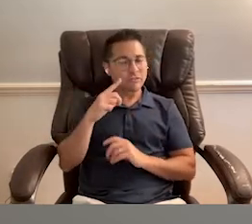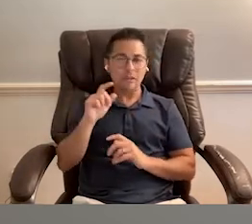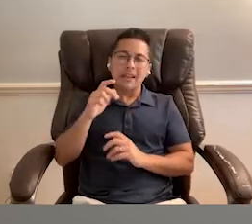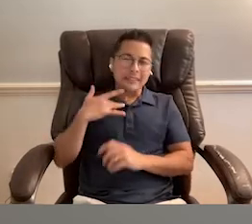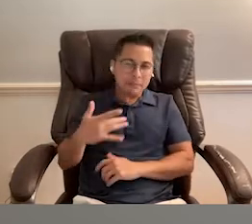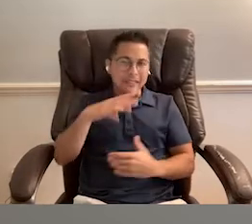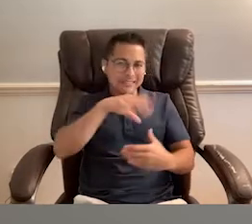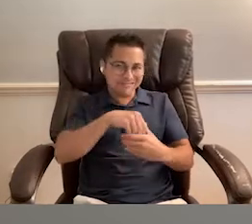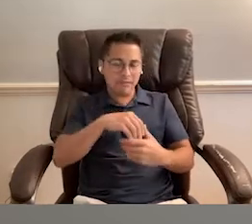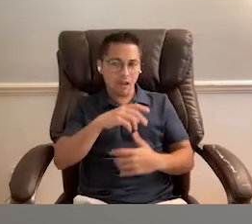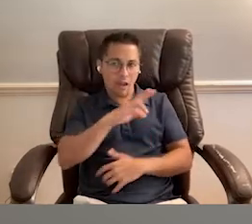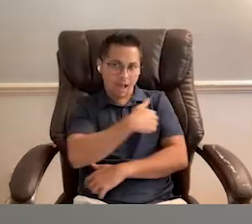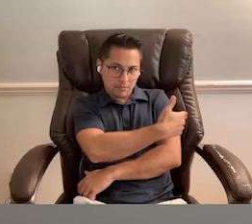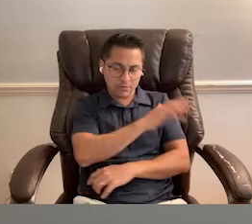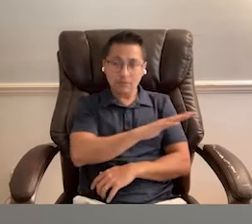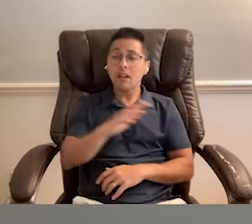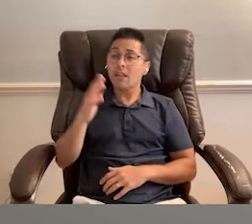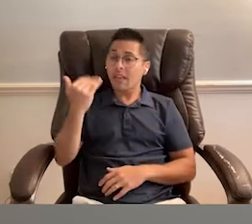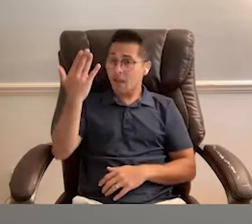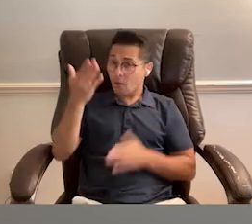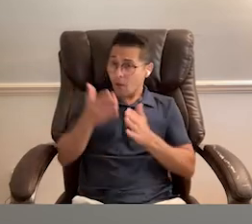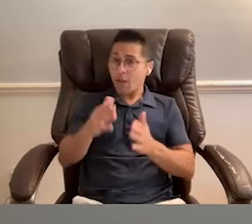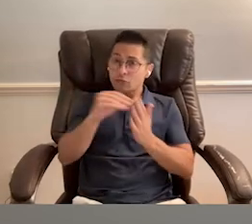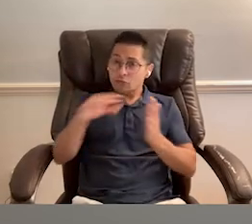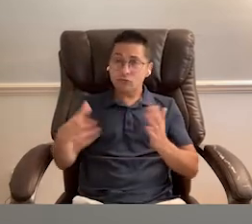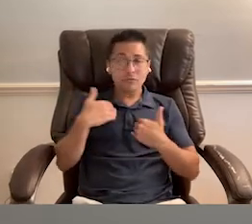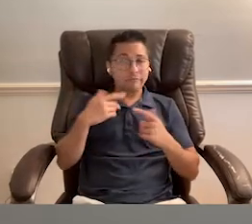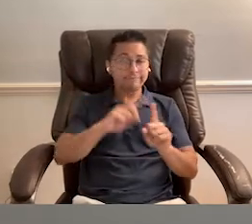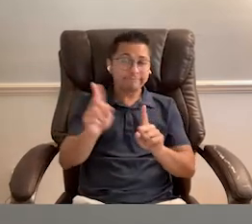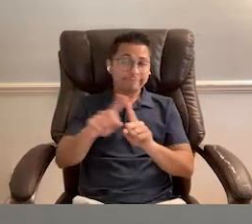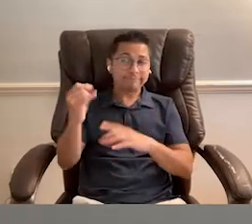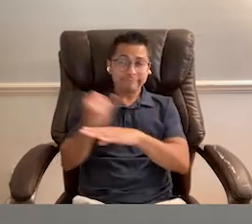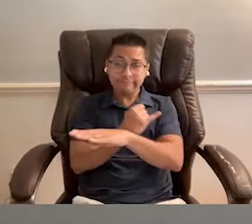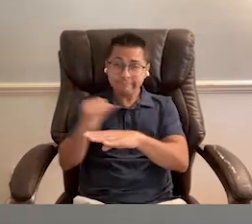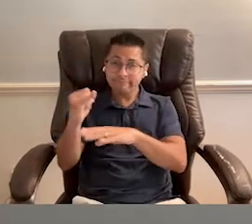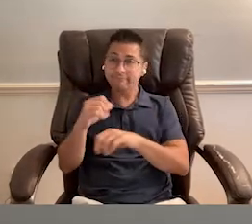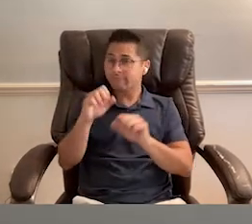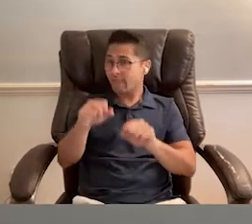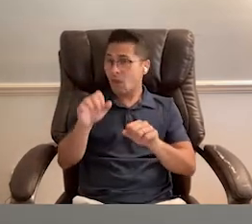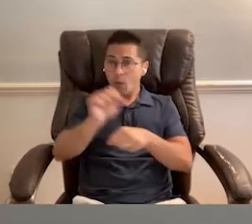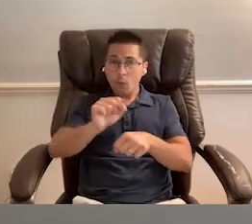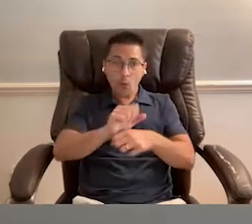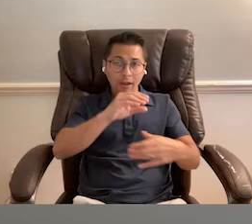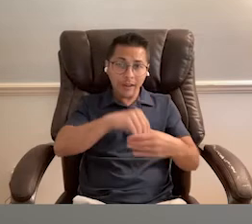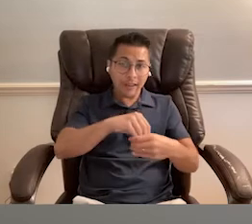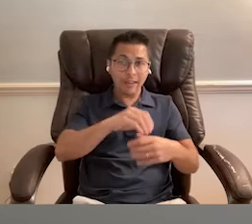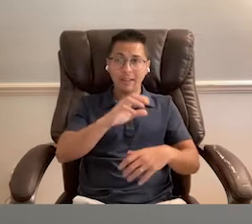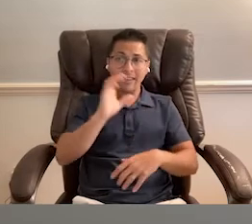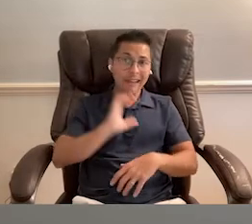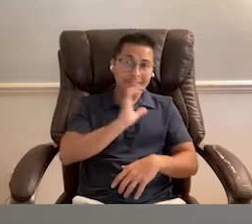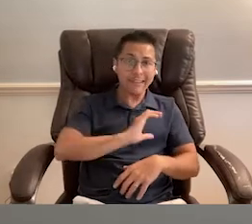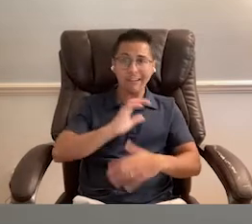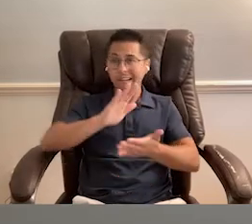a hospital setting. So that way students have different internships. They could be working in the cafeteria of the hospital, in